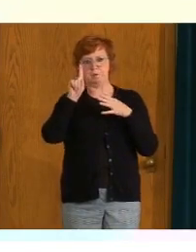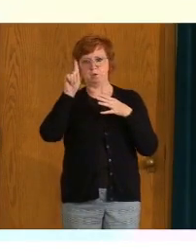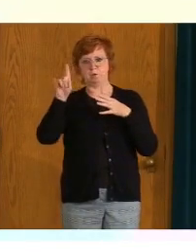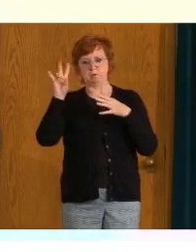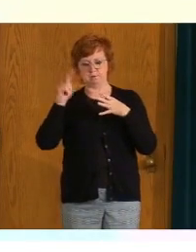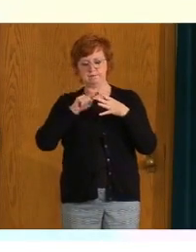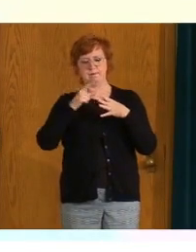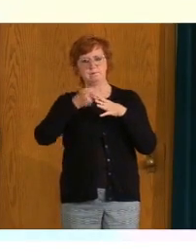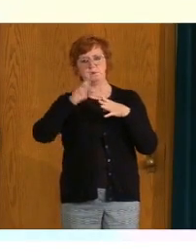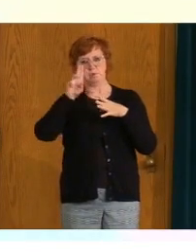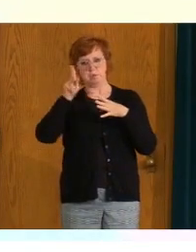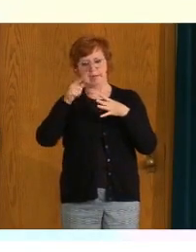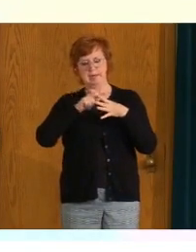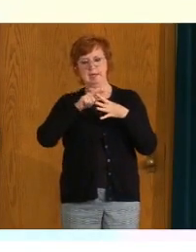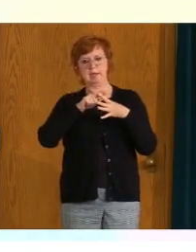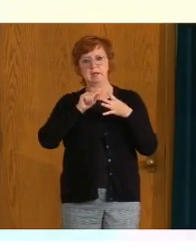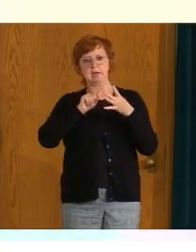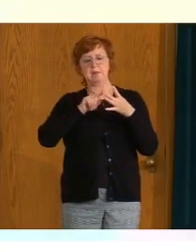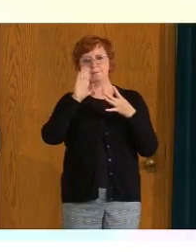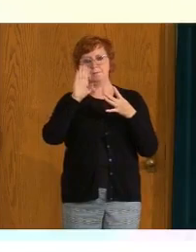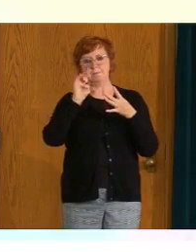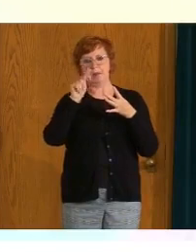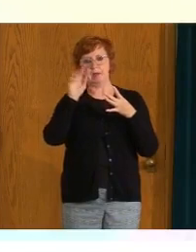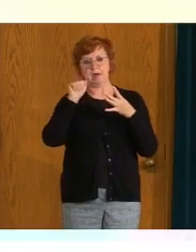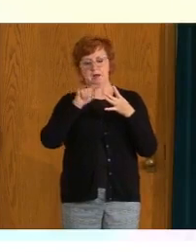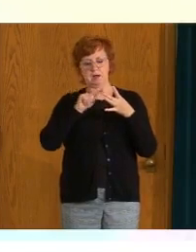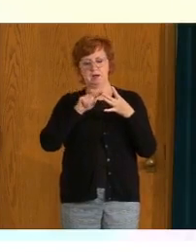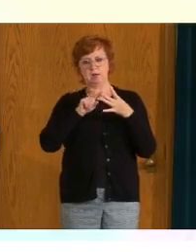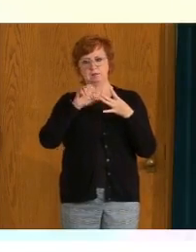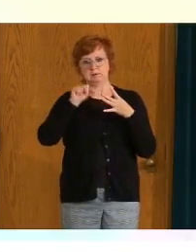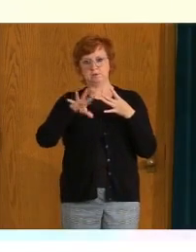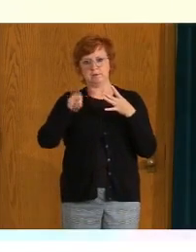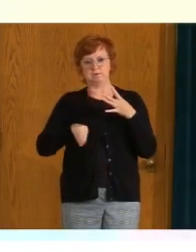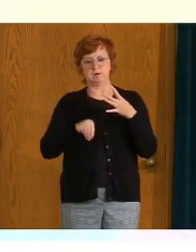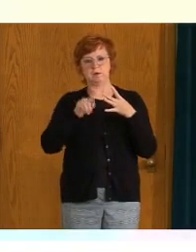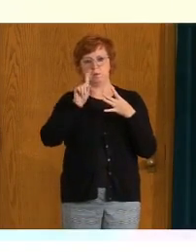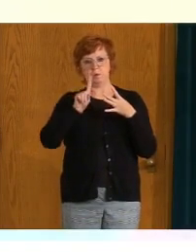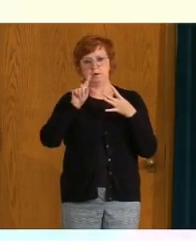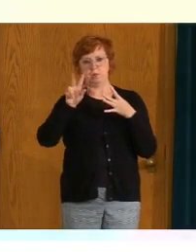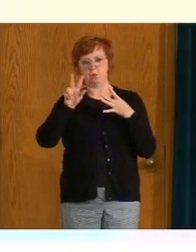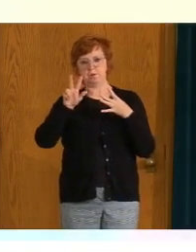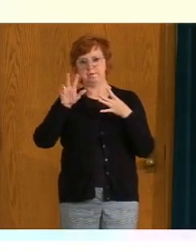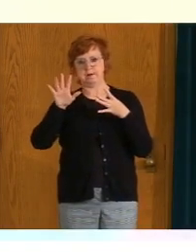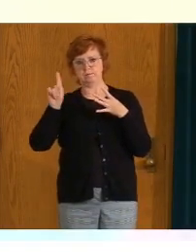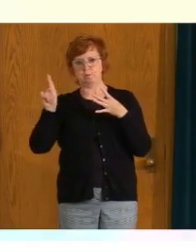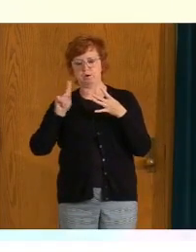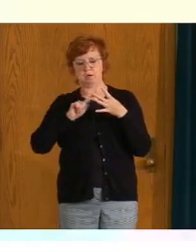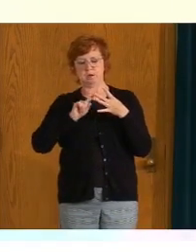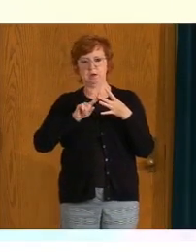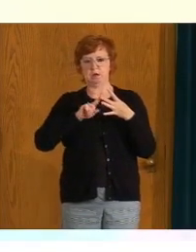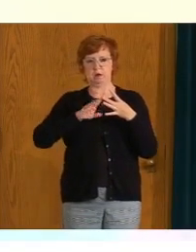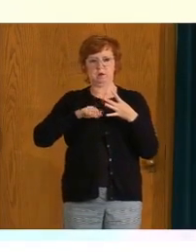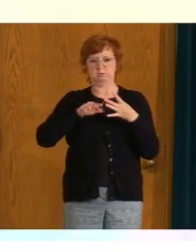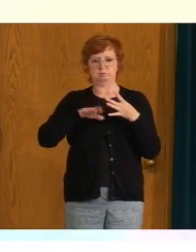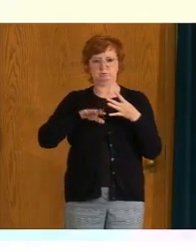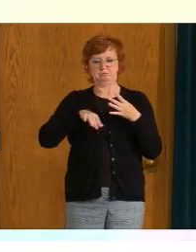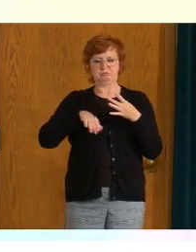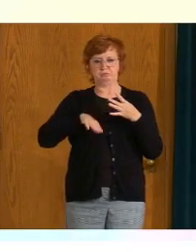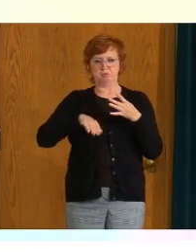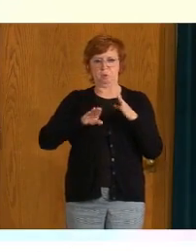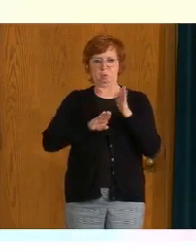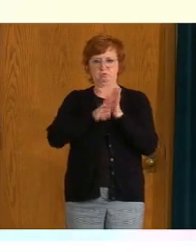strain. Beta, first identified in South Africa, 1351, has not taken off, and that's due to